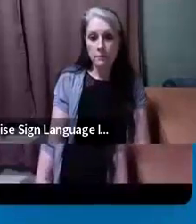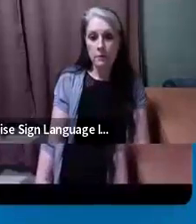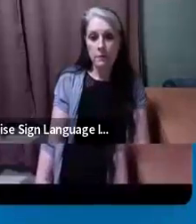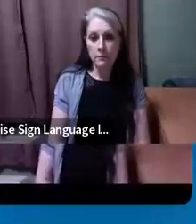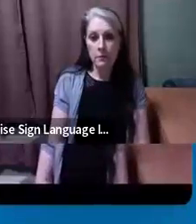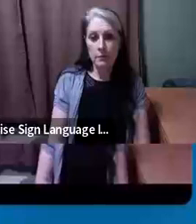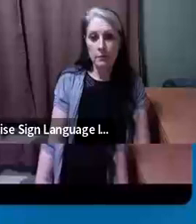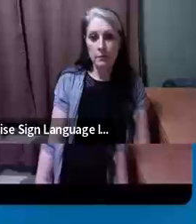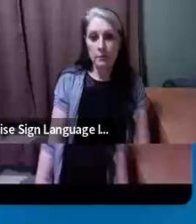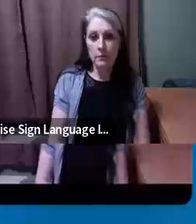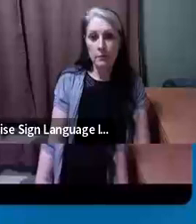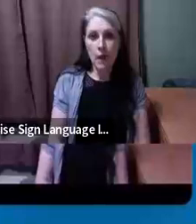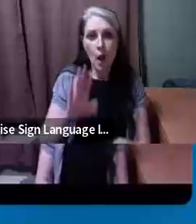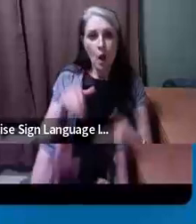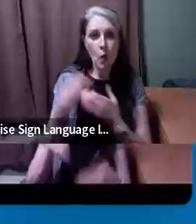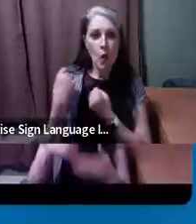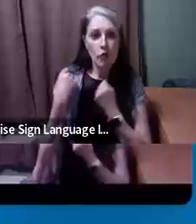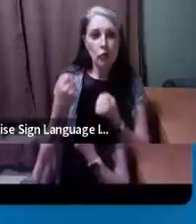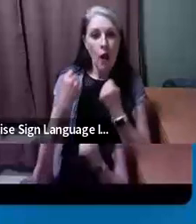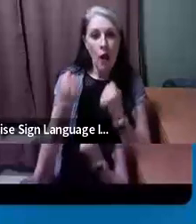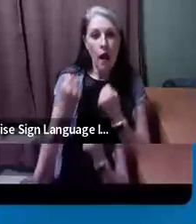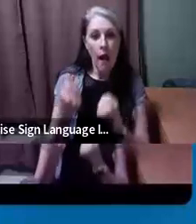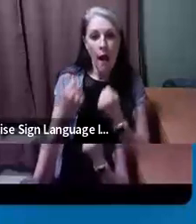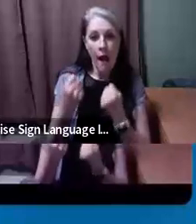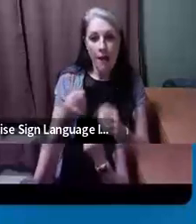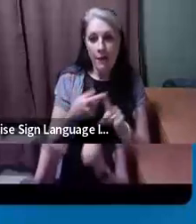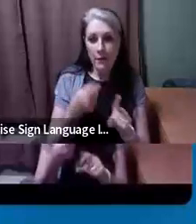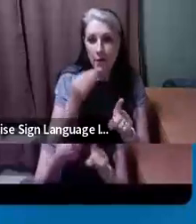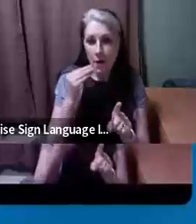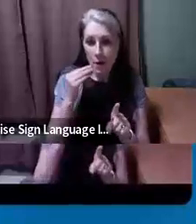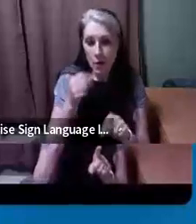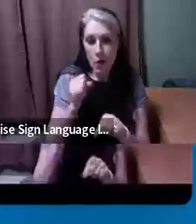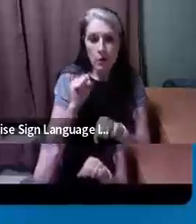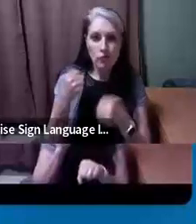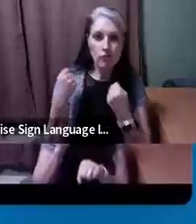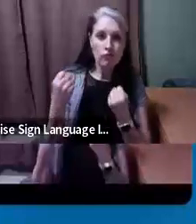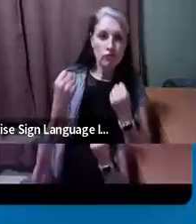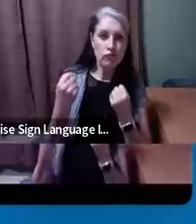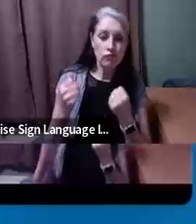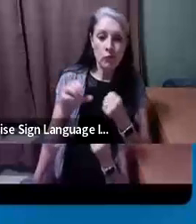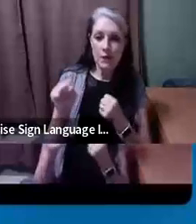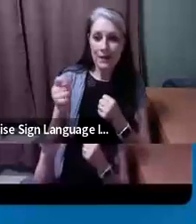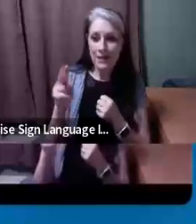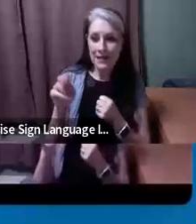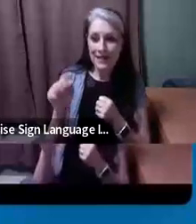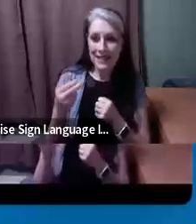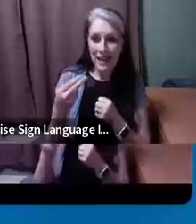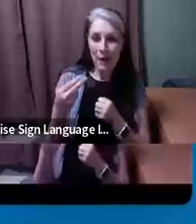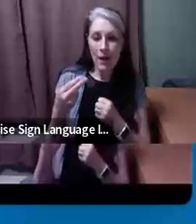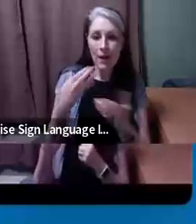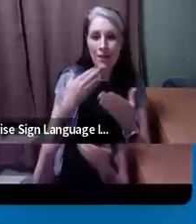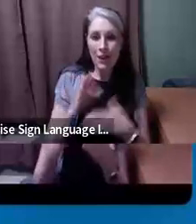Are all of you driving home from work? Is that why I'm not hearing from more folks? All right, Sarah, thanks. Thanks for